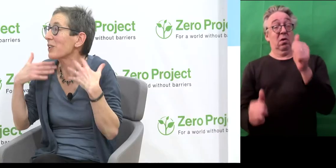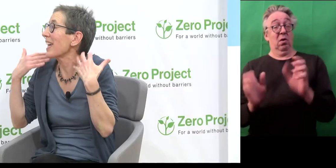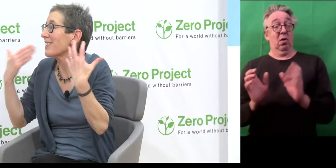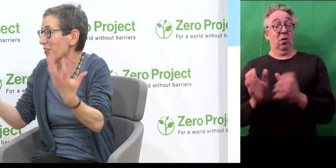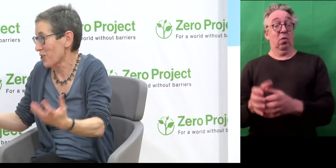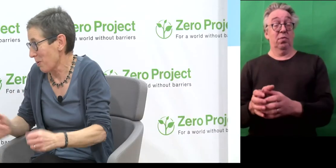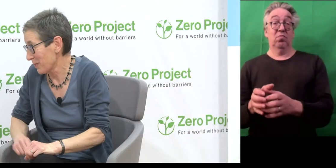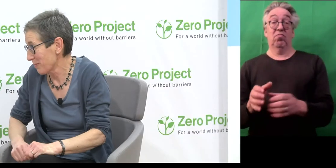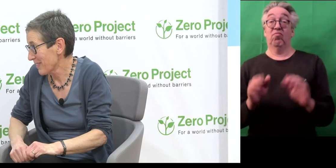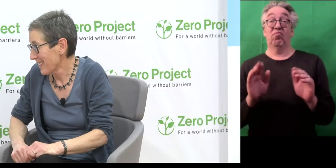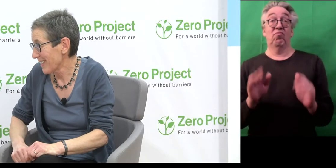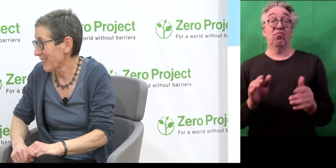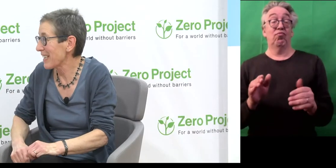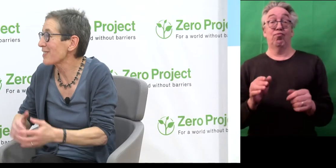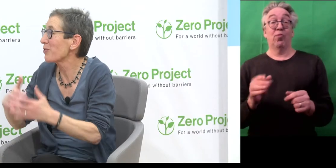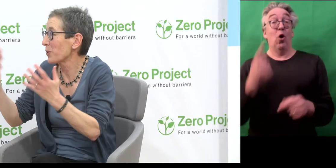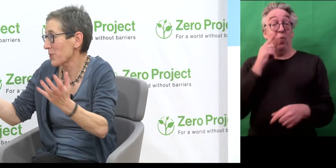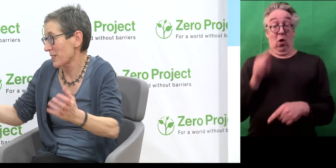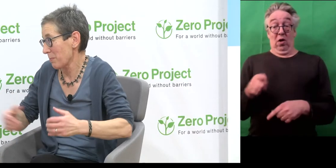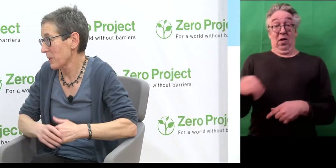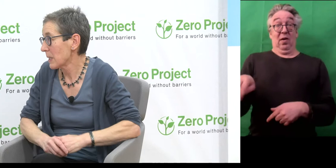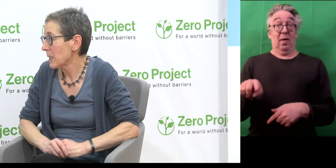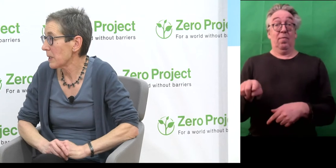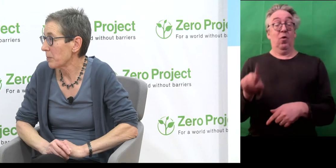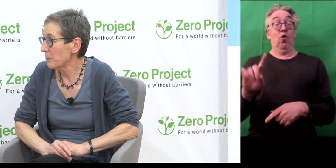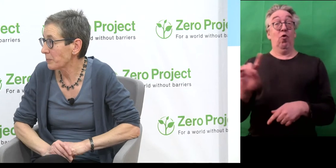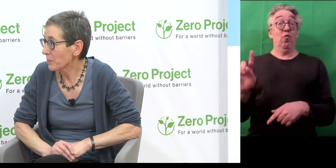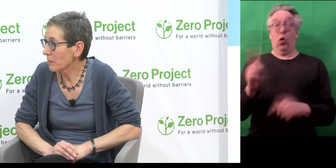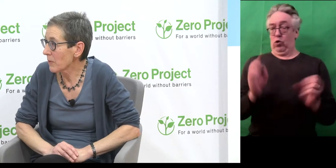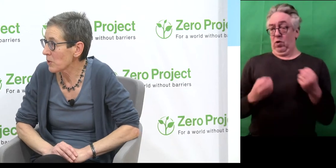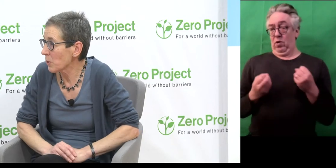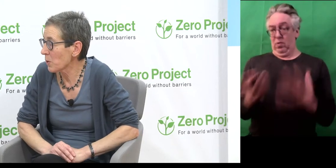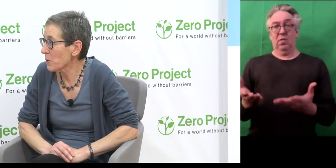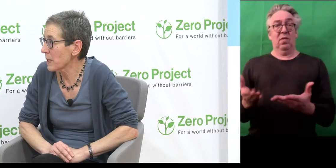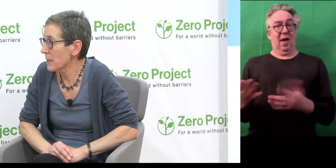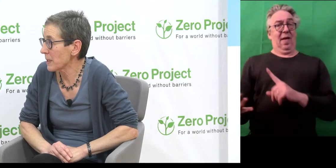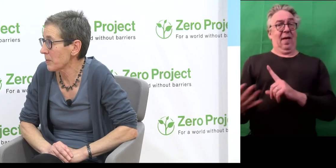to get a job. That's the first step.